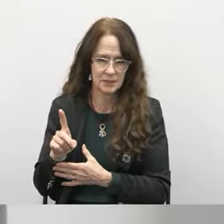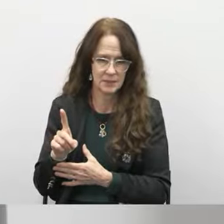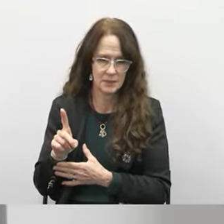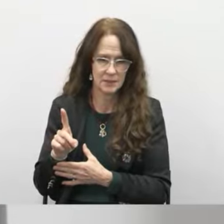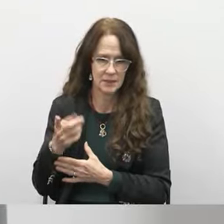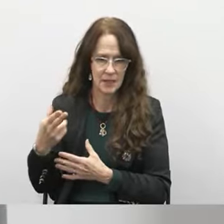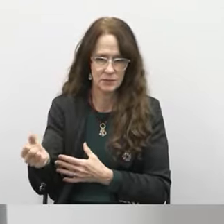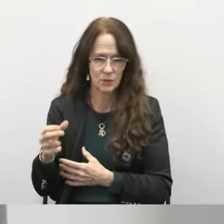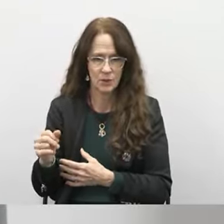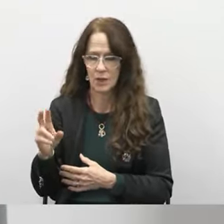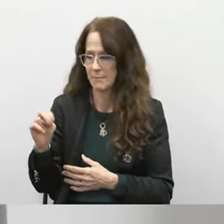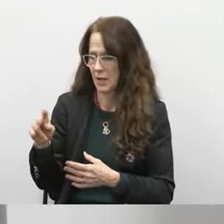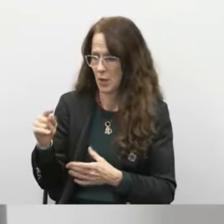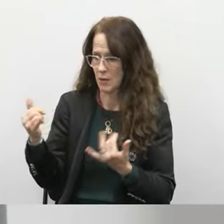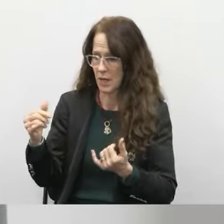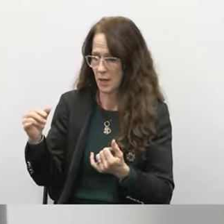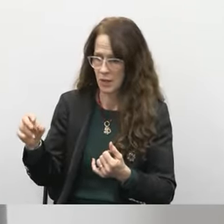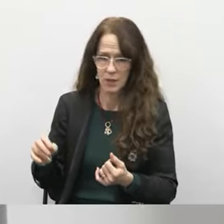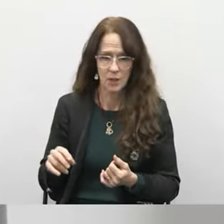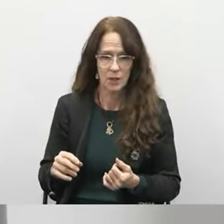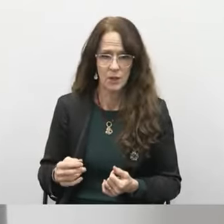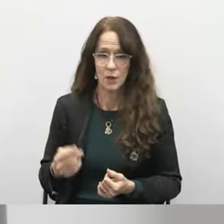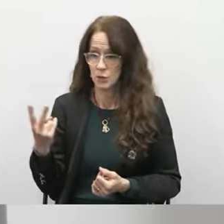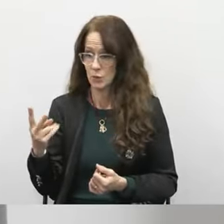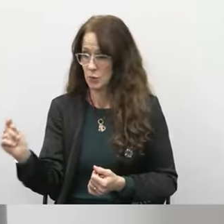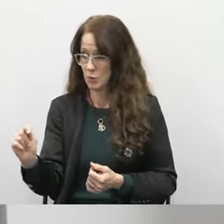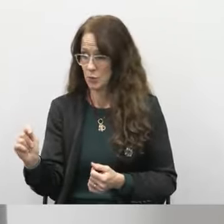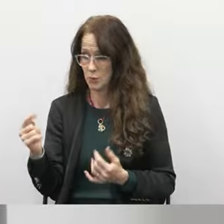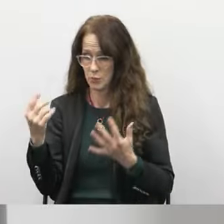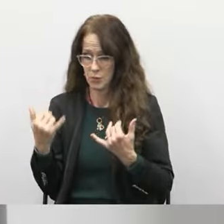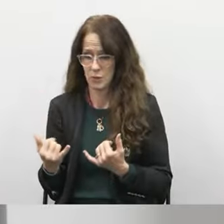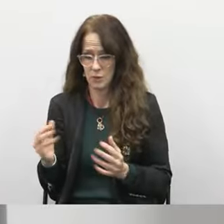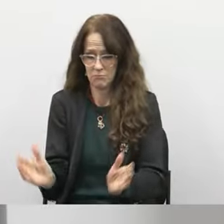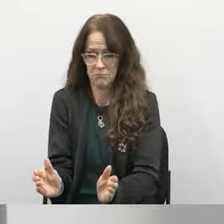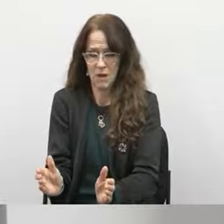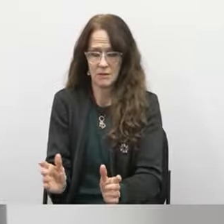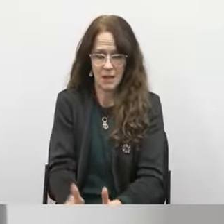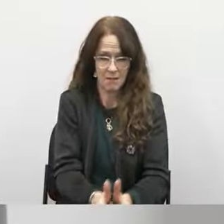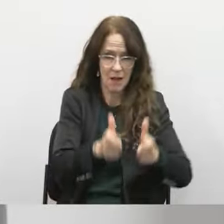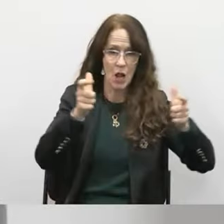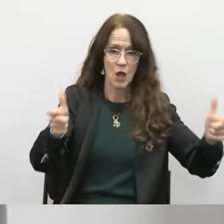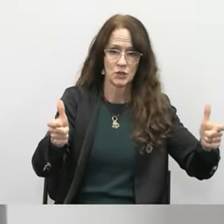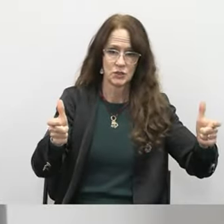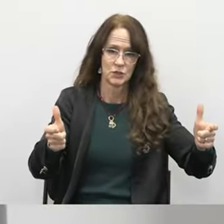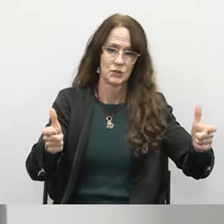And as Nicole put it, 2 toilets, to now a much larger